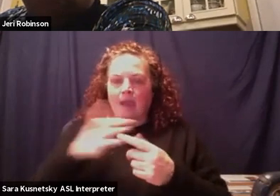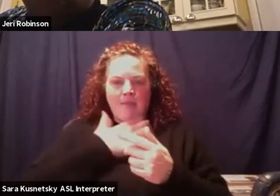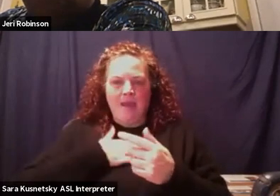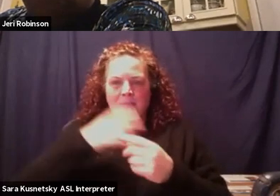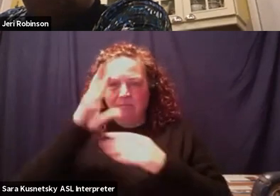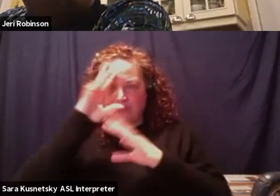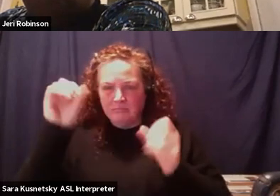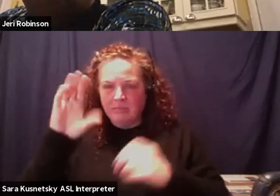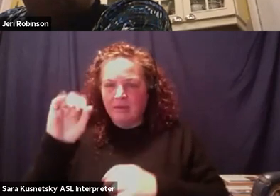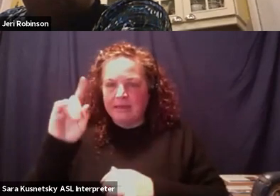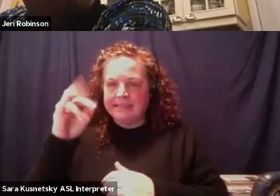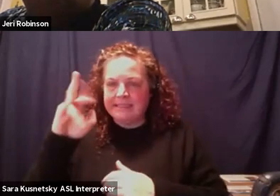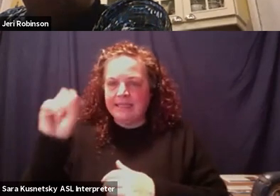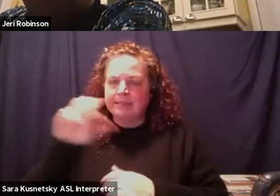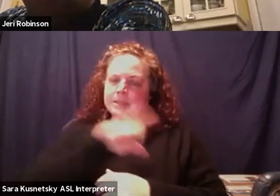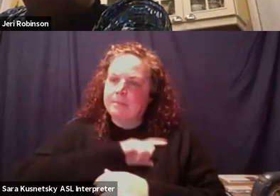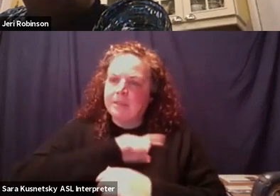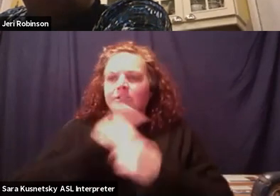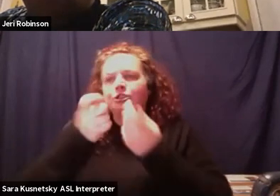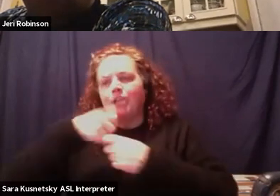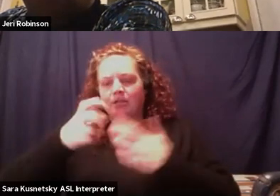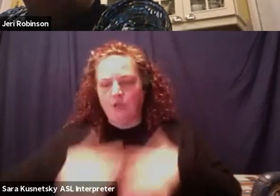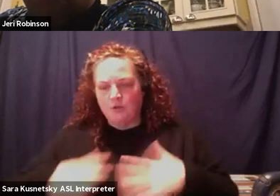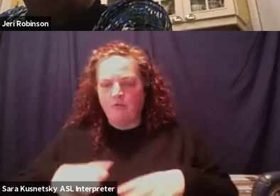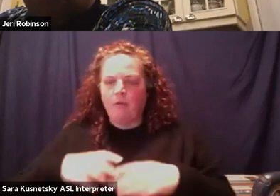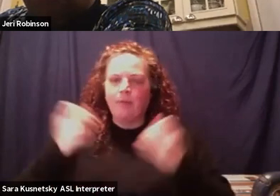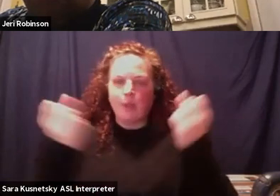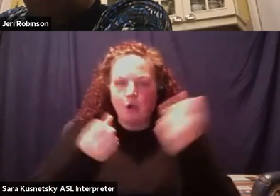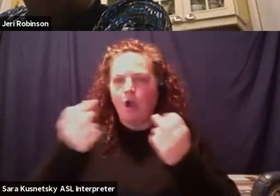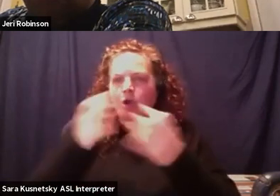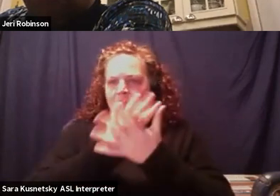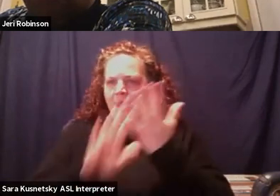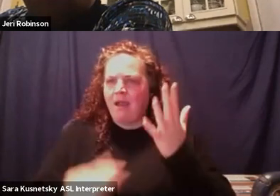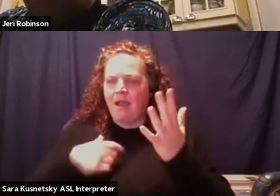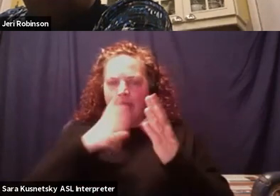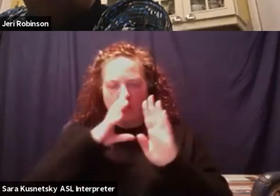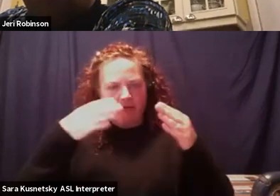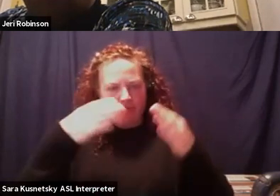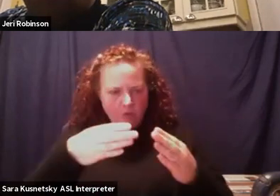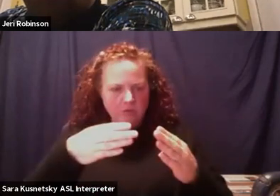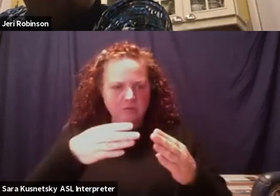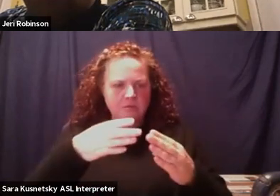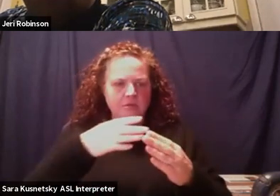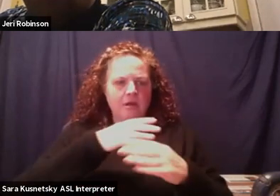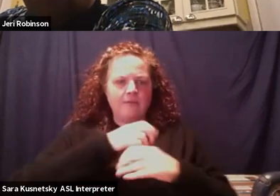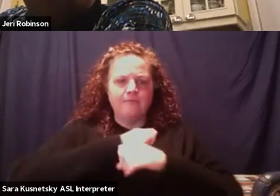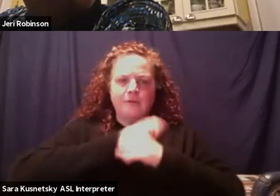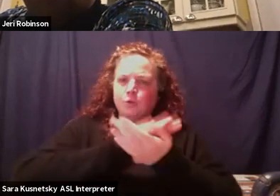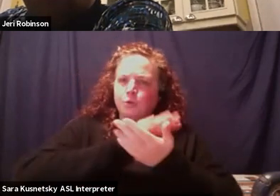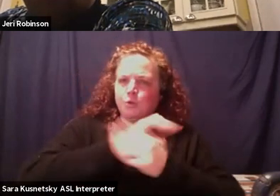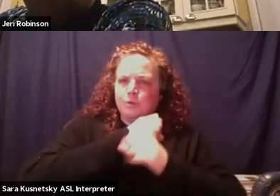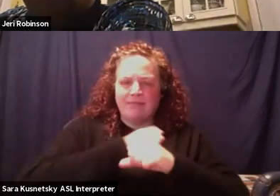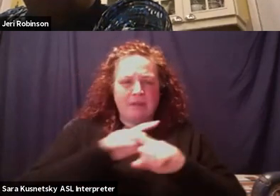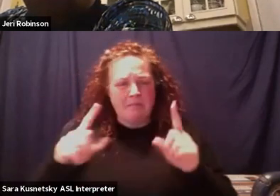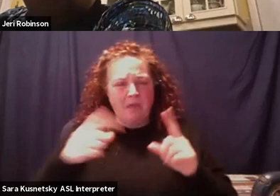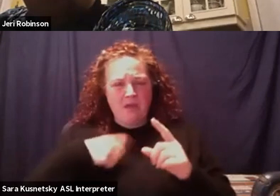about changing the uniforms and the cars and the sort of direction of the school safety officers. But at the end of the day, if we're spending 13